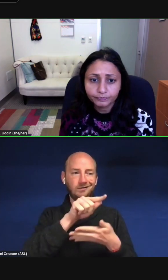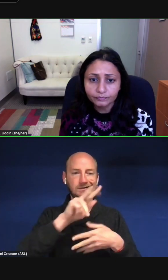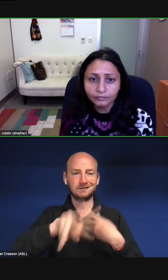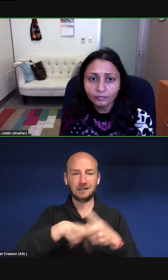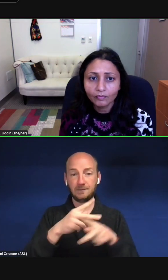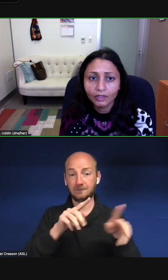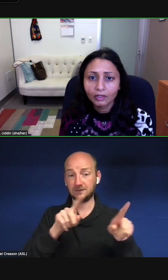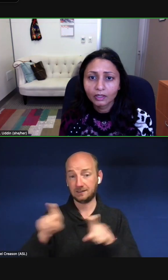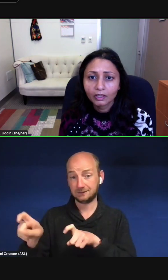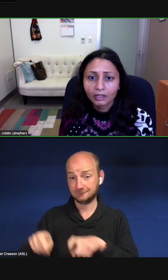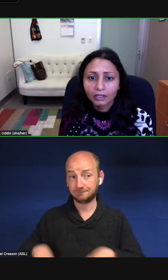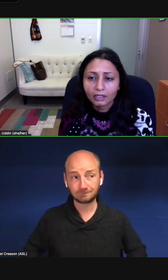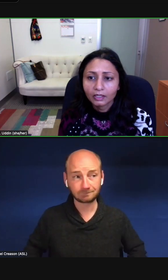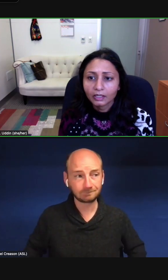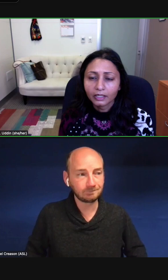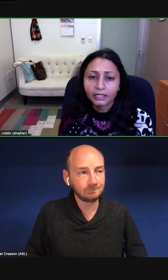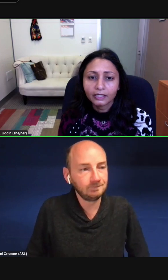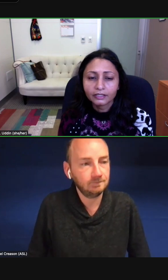selection.